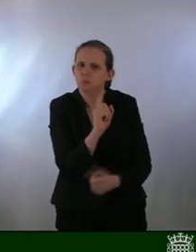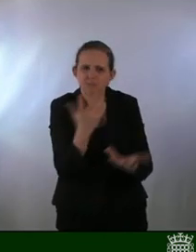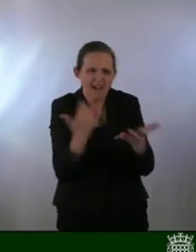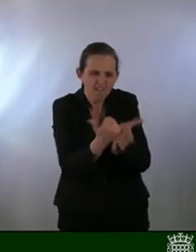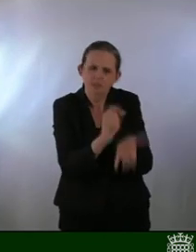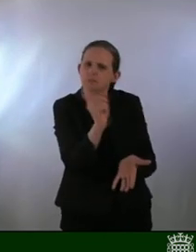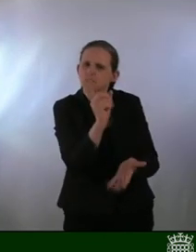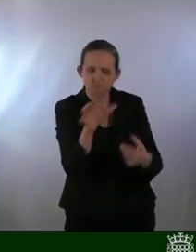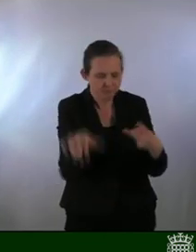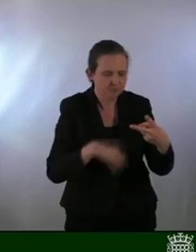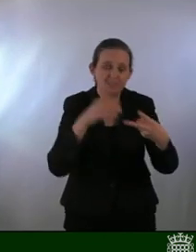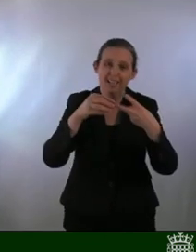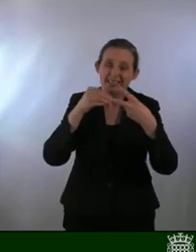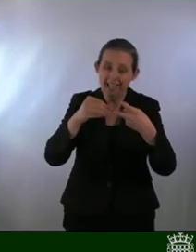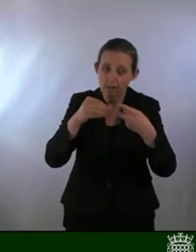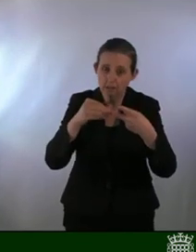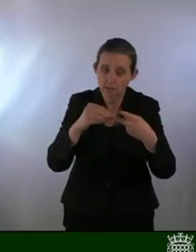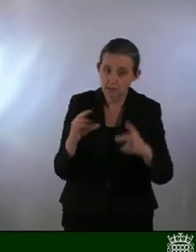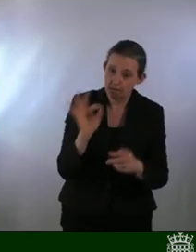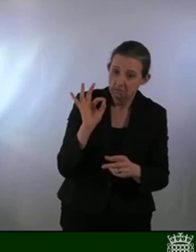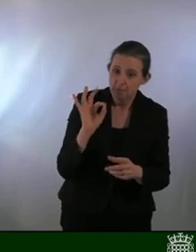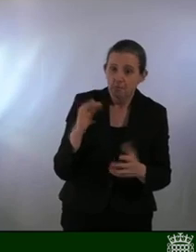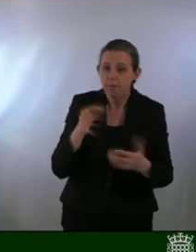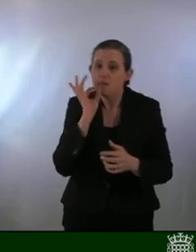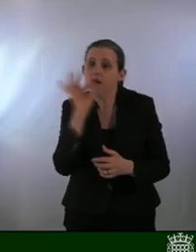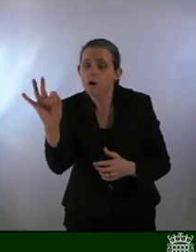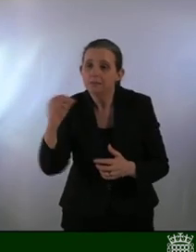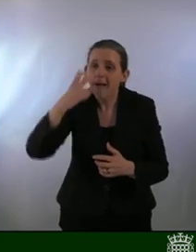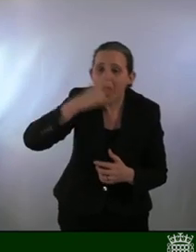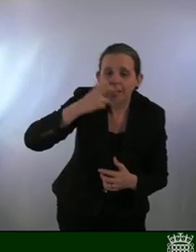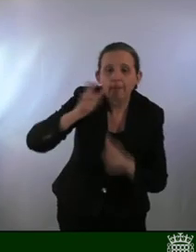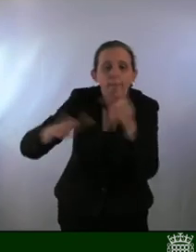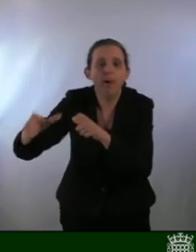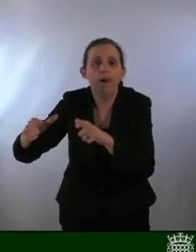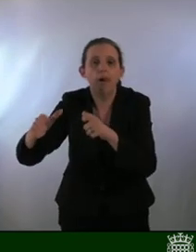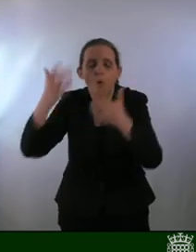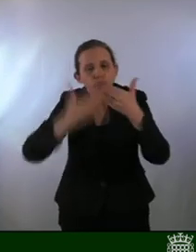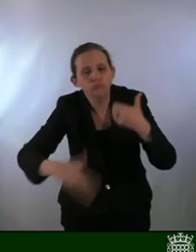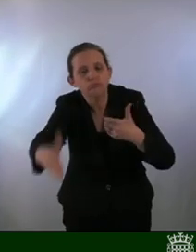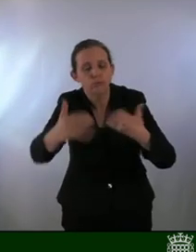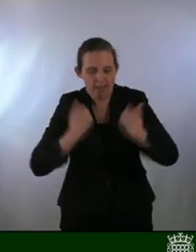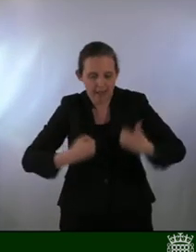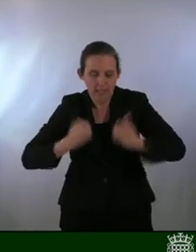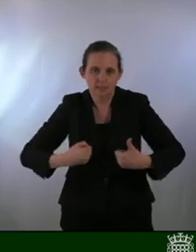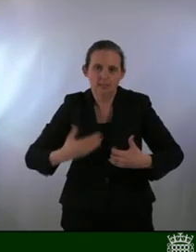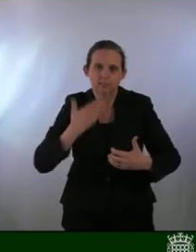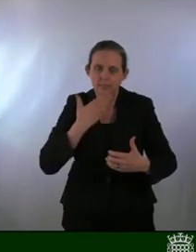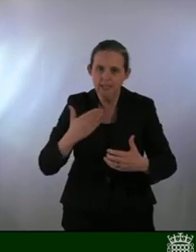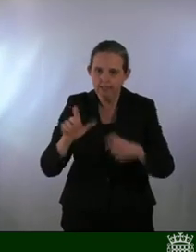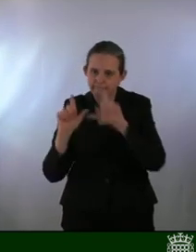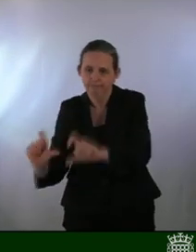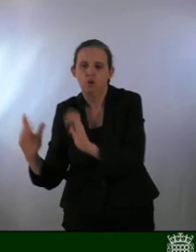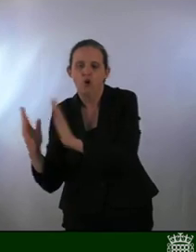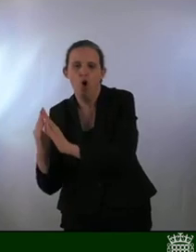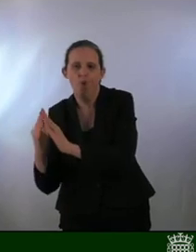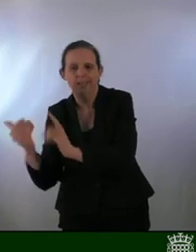the government will be asking the elderly and those with long-term conditions to shield themselves from the weekend. Could he give us